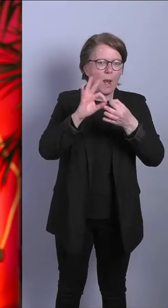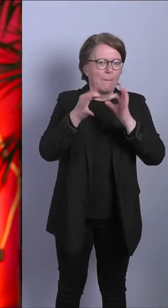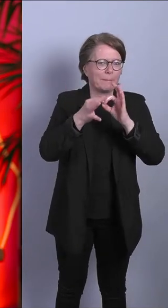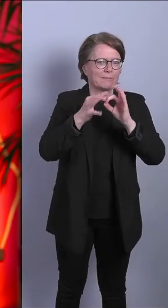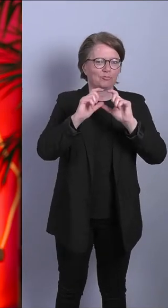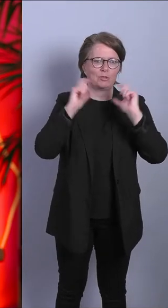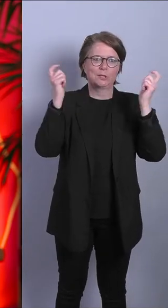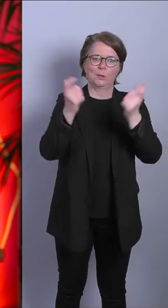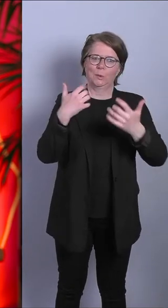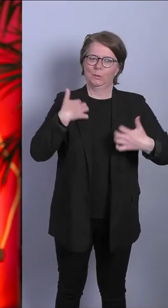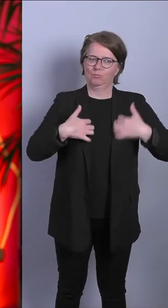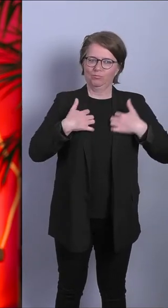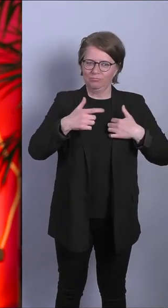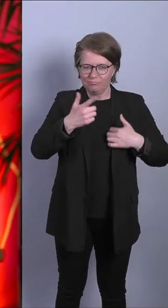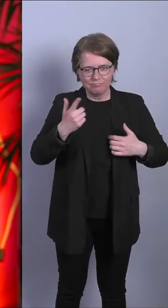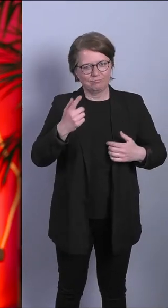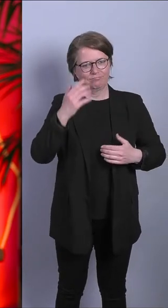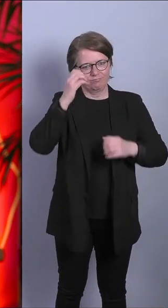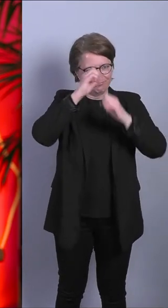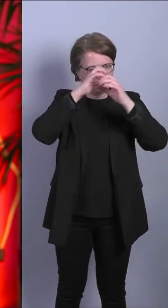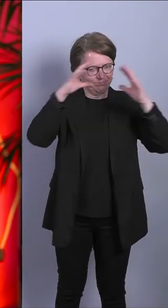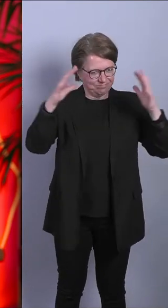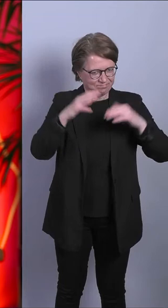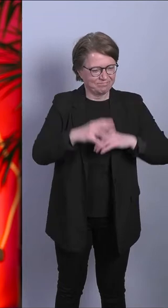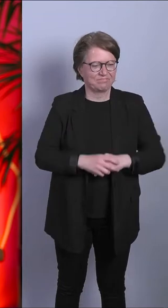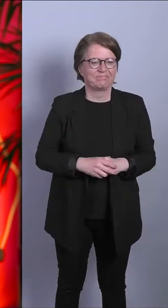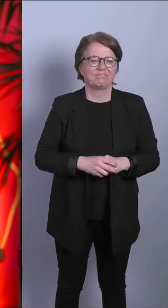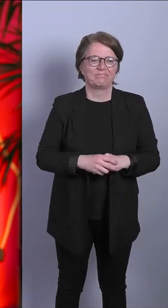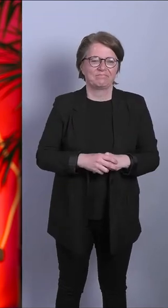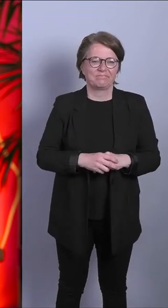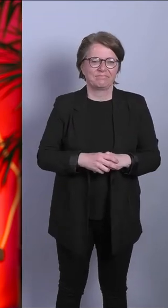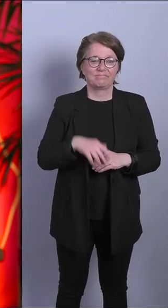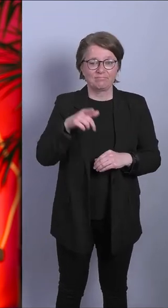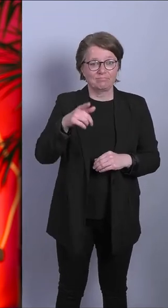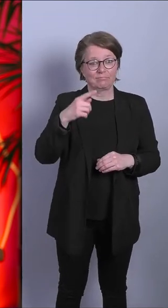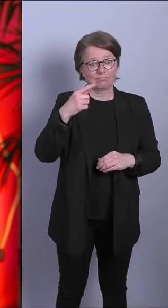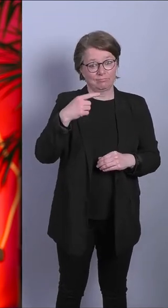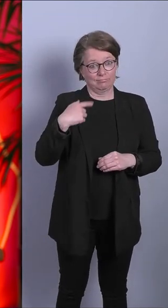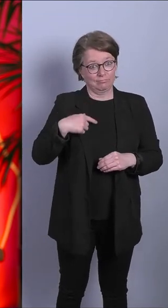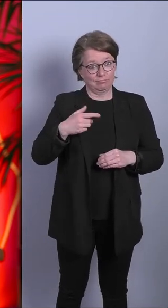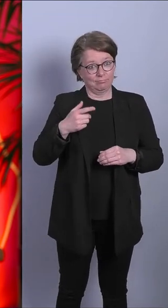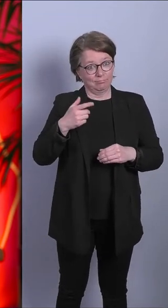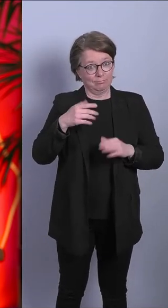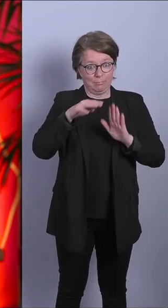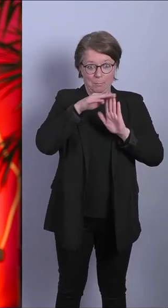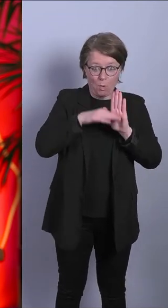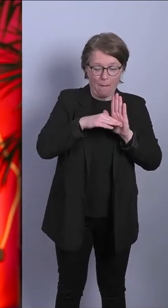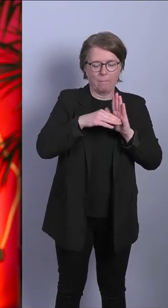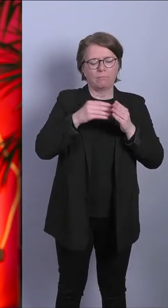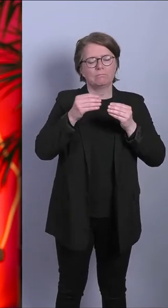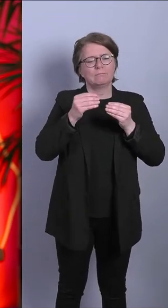Olympic Stadium. Only 50 days to go, and there's more and more excitement. And on the program, we